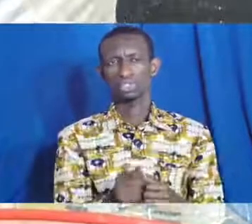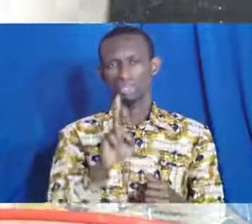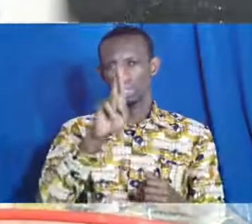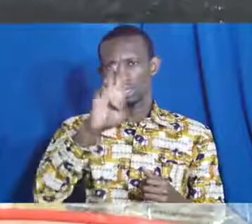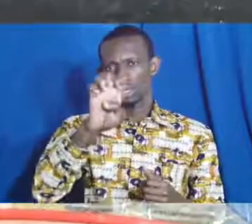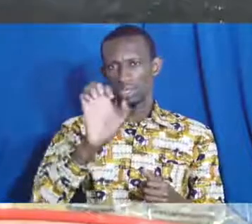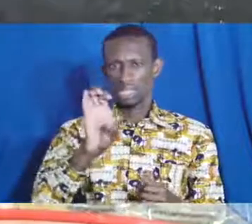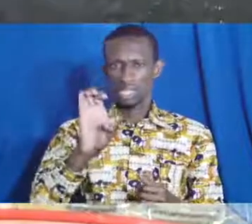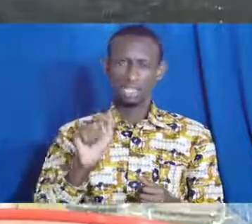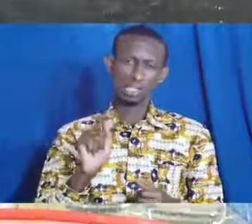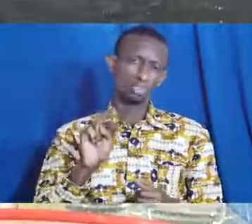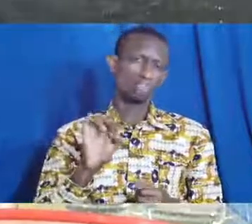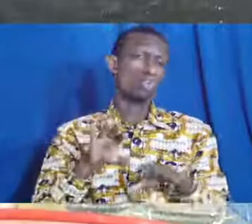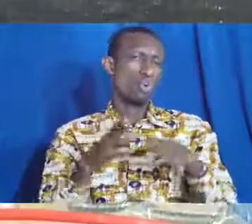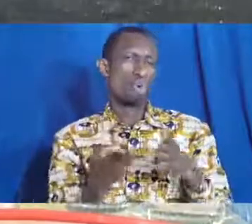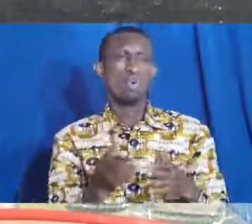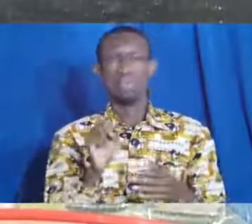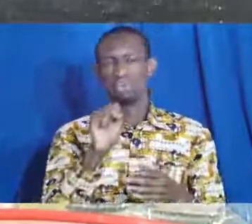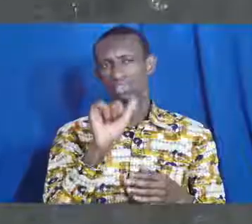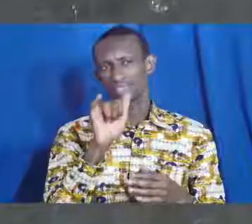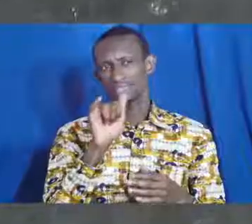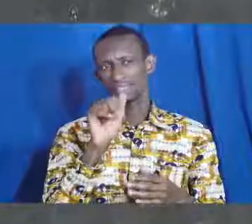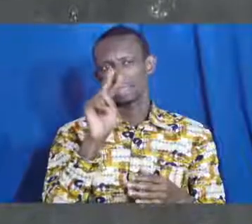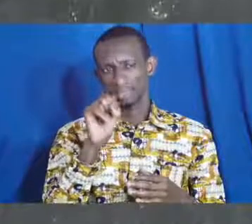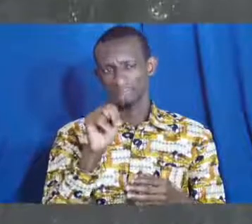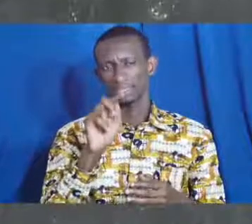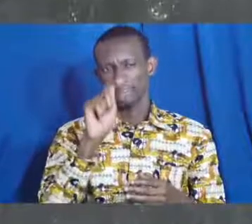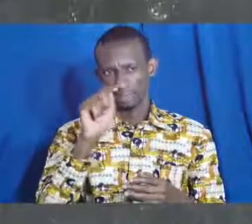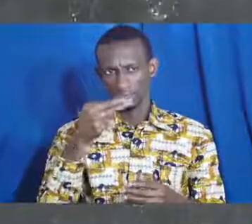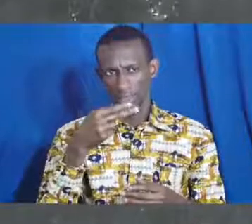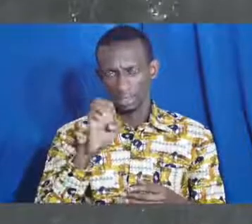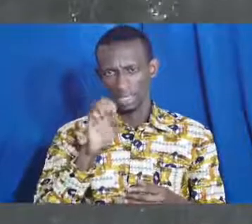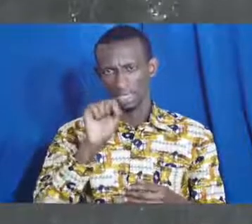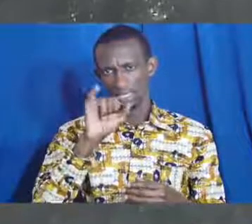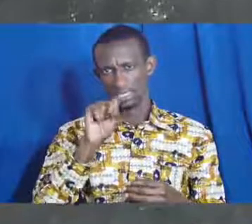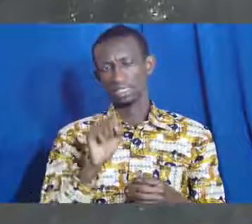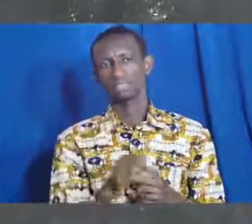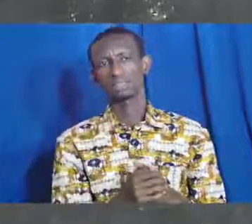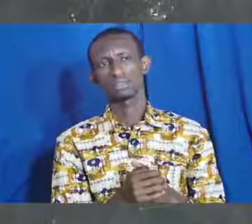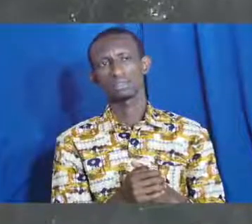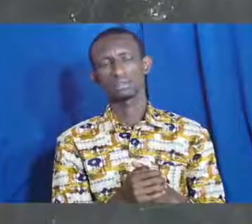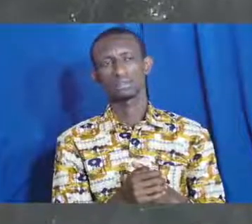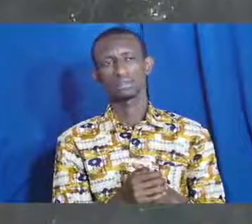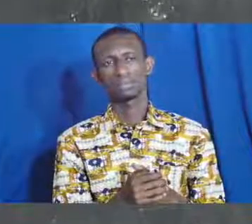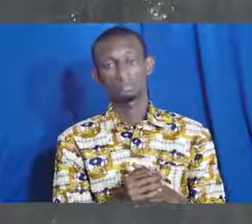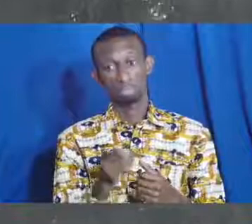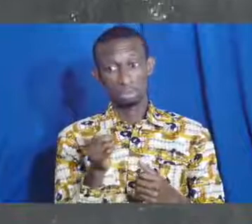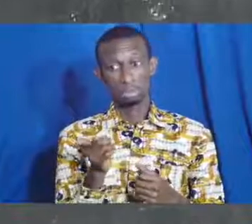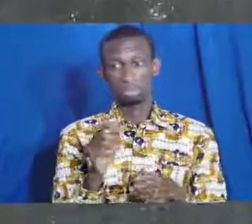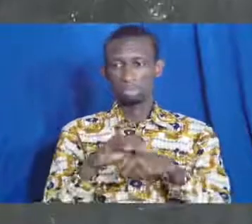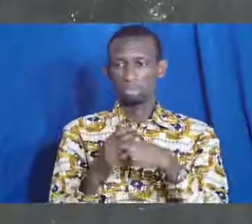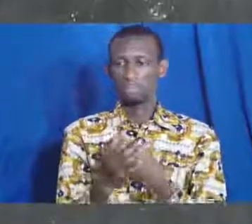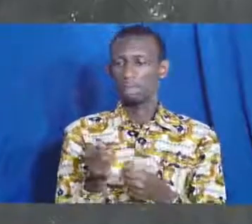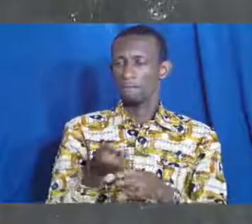A synthesis reaction. One product is synthesized or is made or is produced